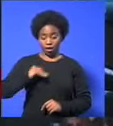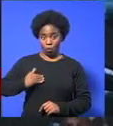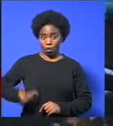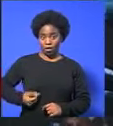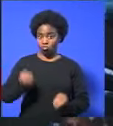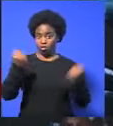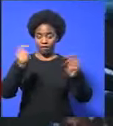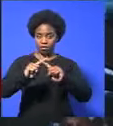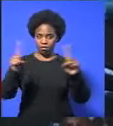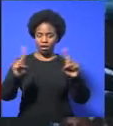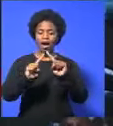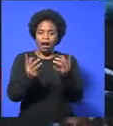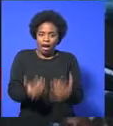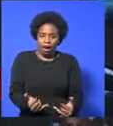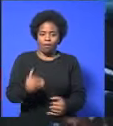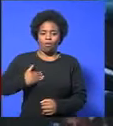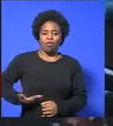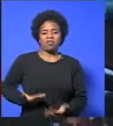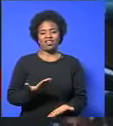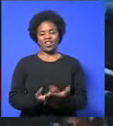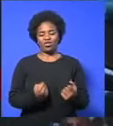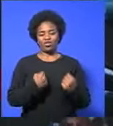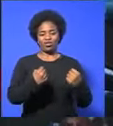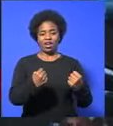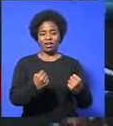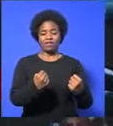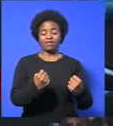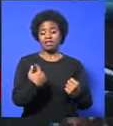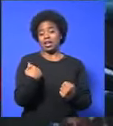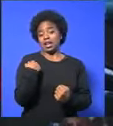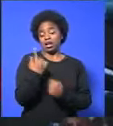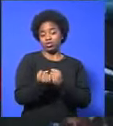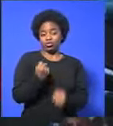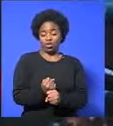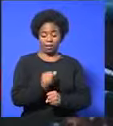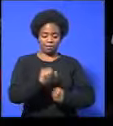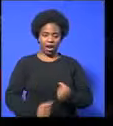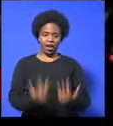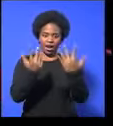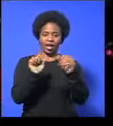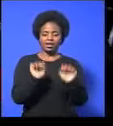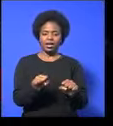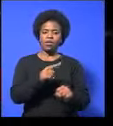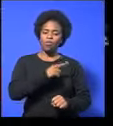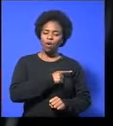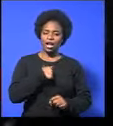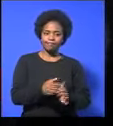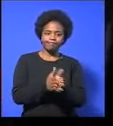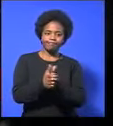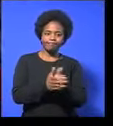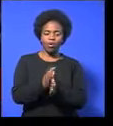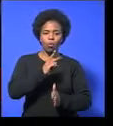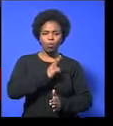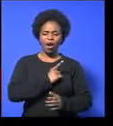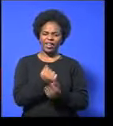Salman bin Abdulaziz Al Saud declared the decision in September last year. Now, the move is set to inspire an era of